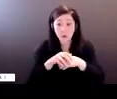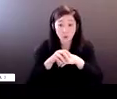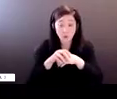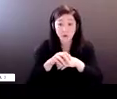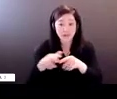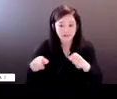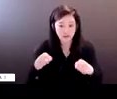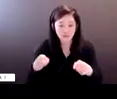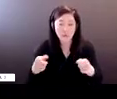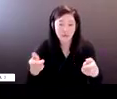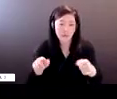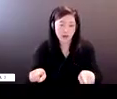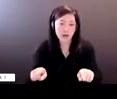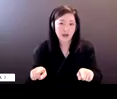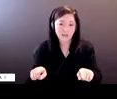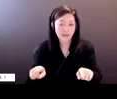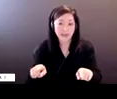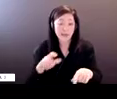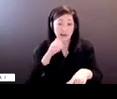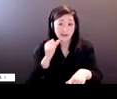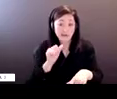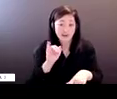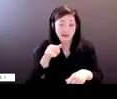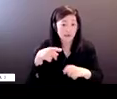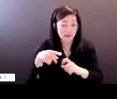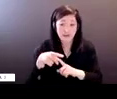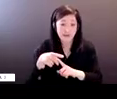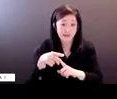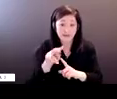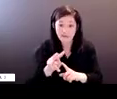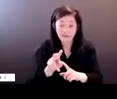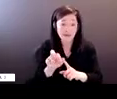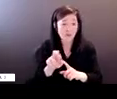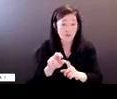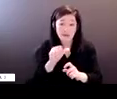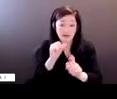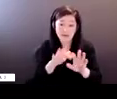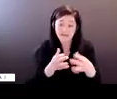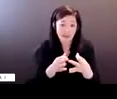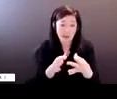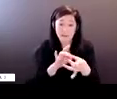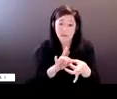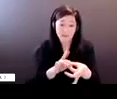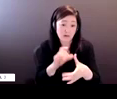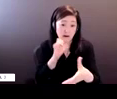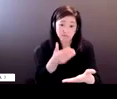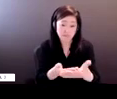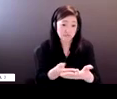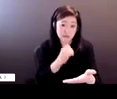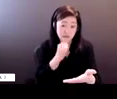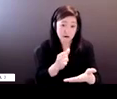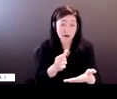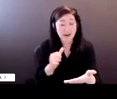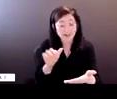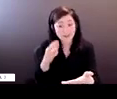occurs outside of intimate and family relations, and my desire to see legislation more